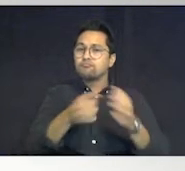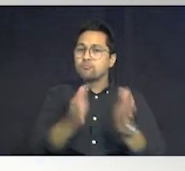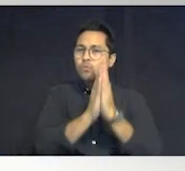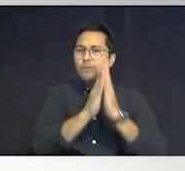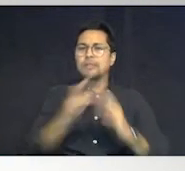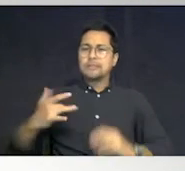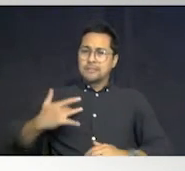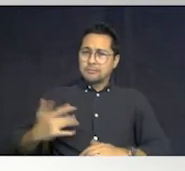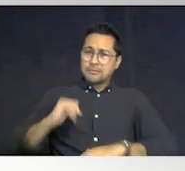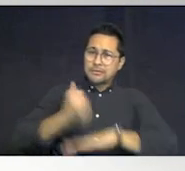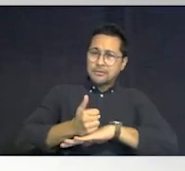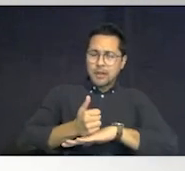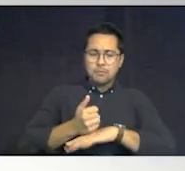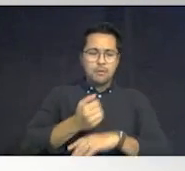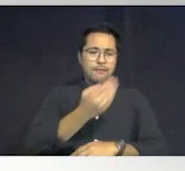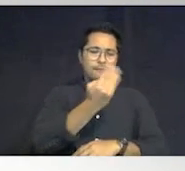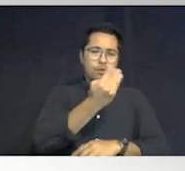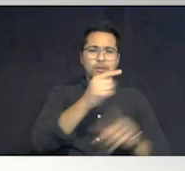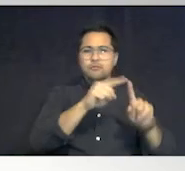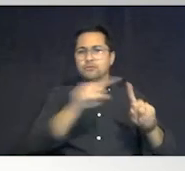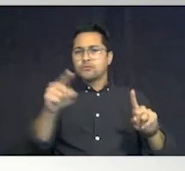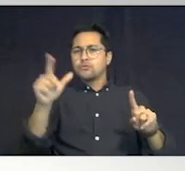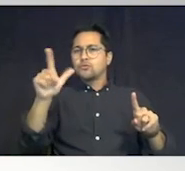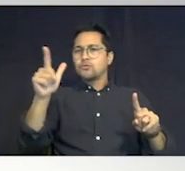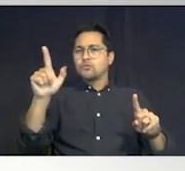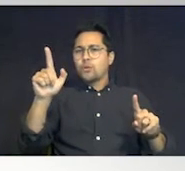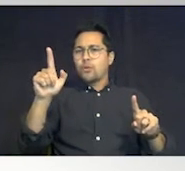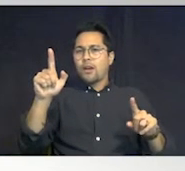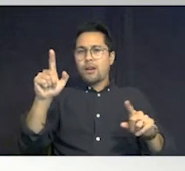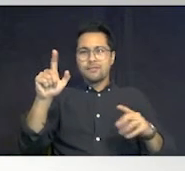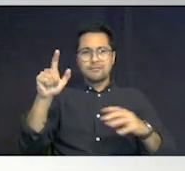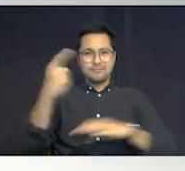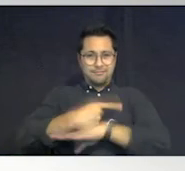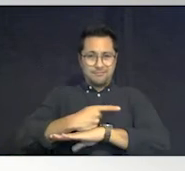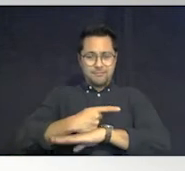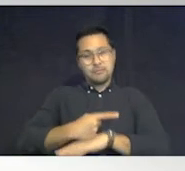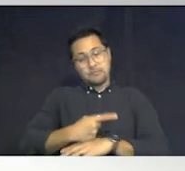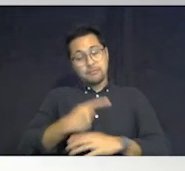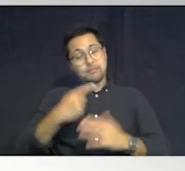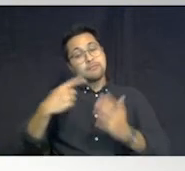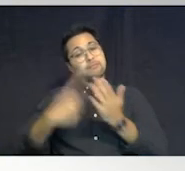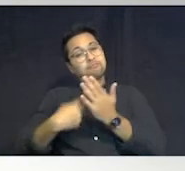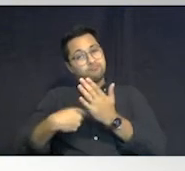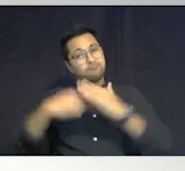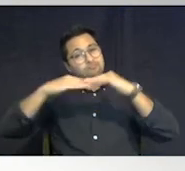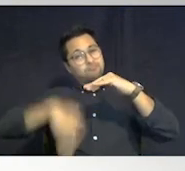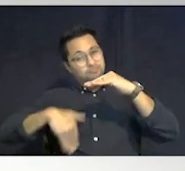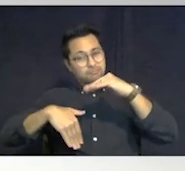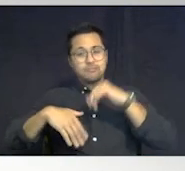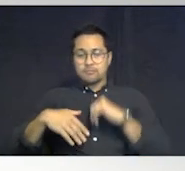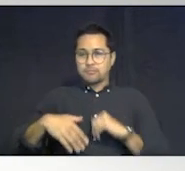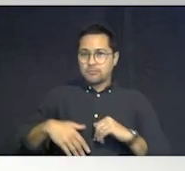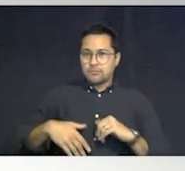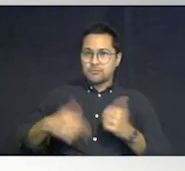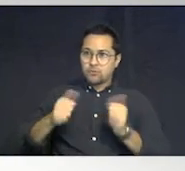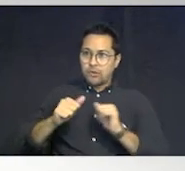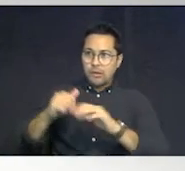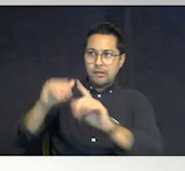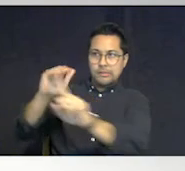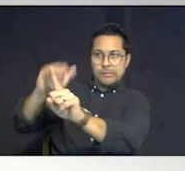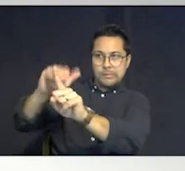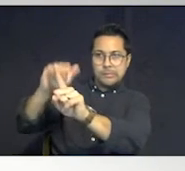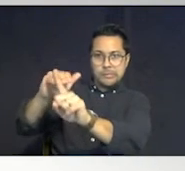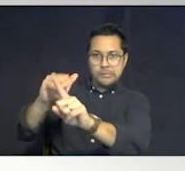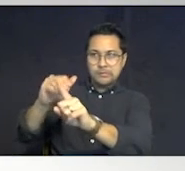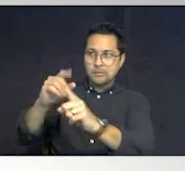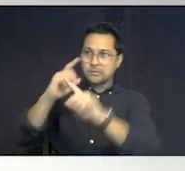to 21 calendar days, or even quicker. Get the parties to respond in a quick manner. When